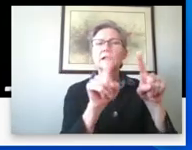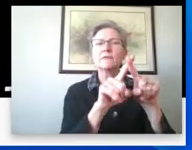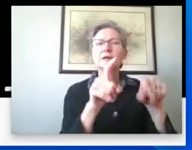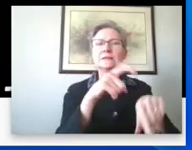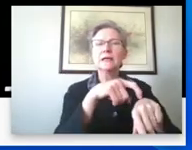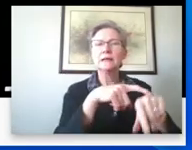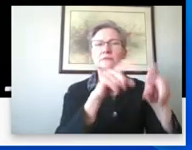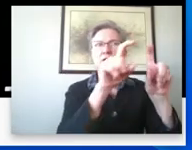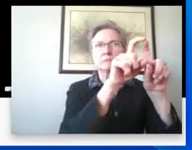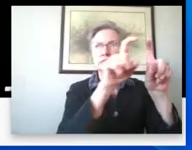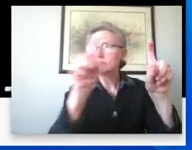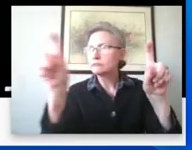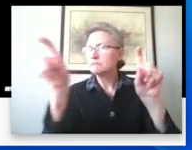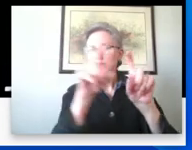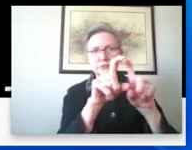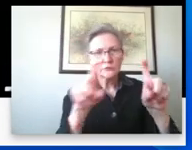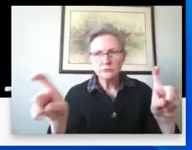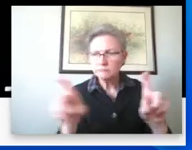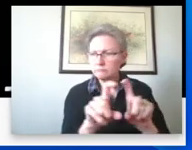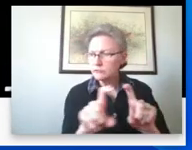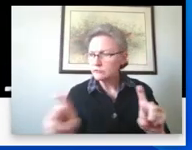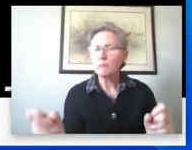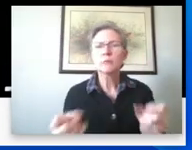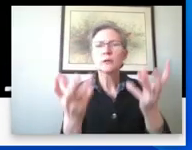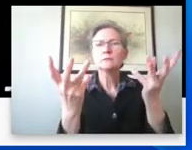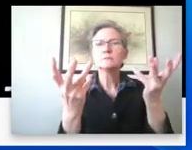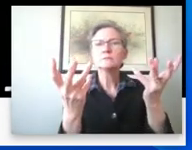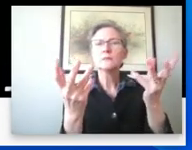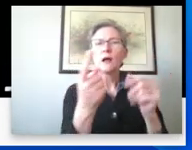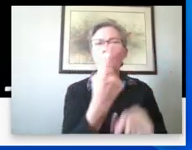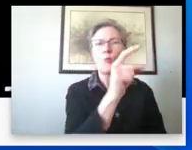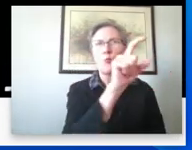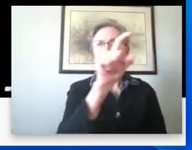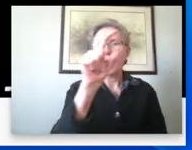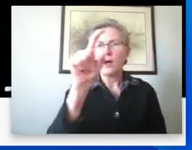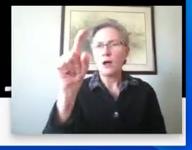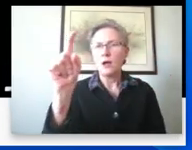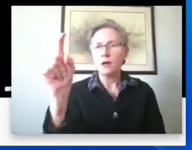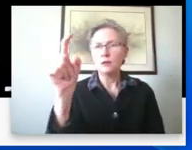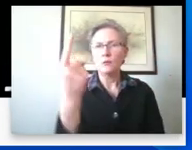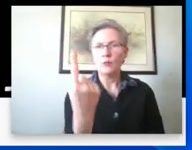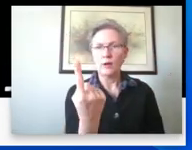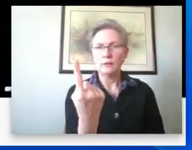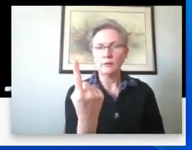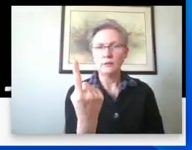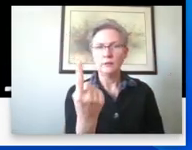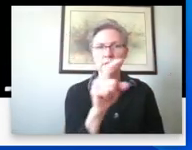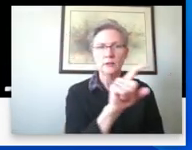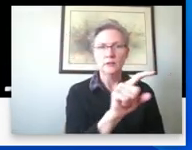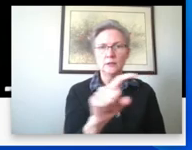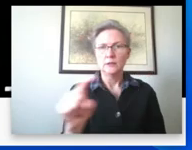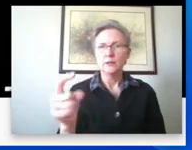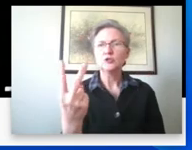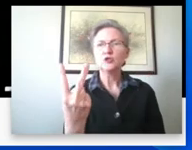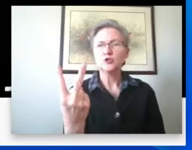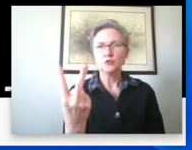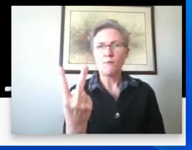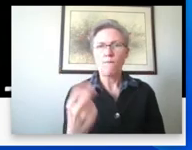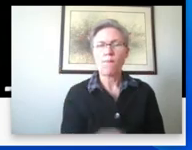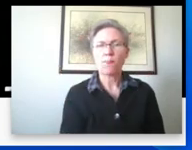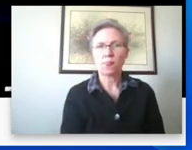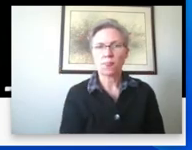times did my rows go across? I have 1 row, 2